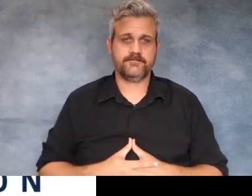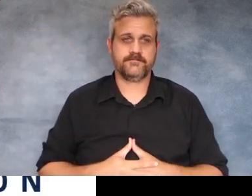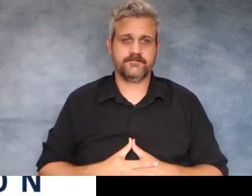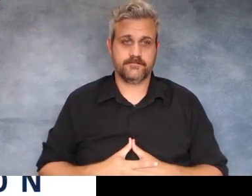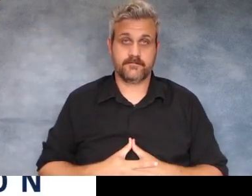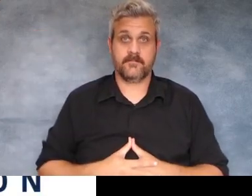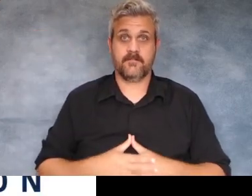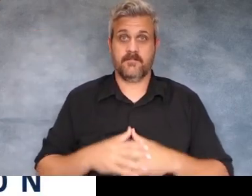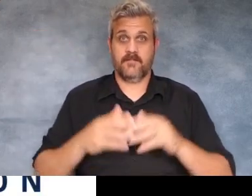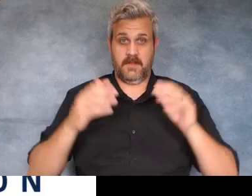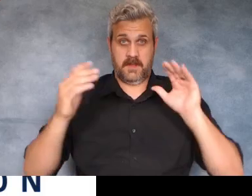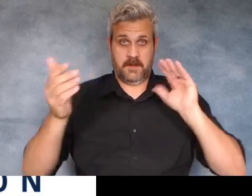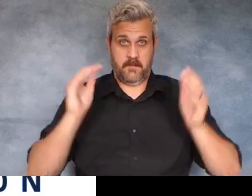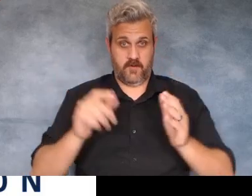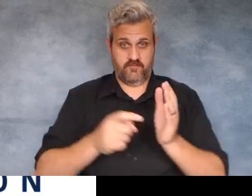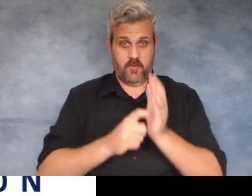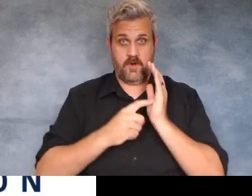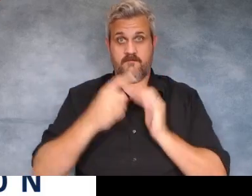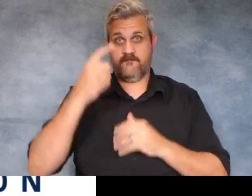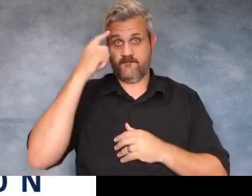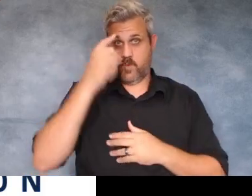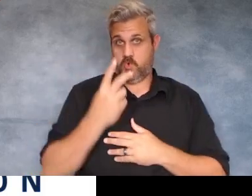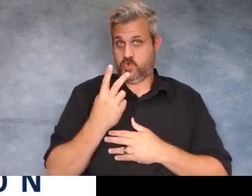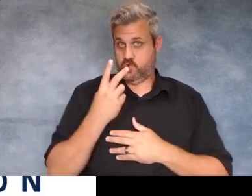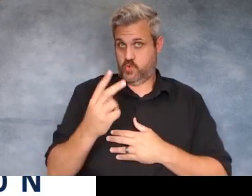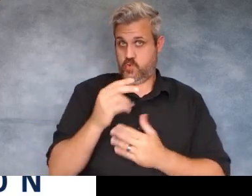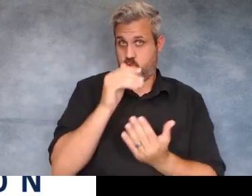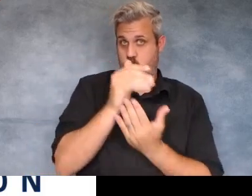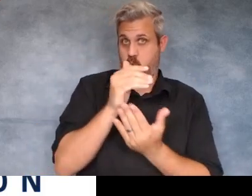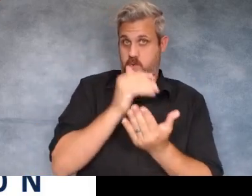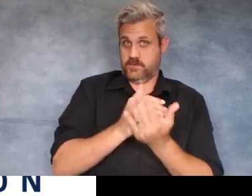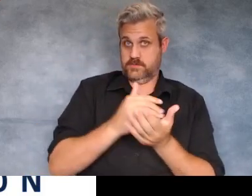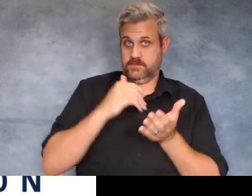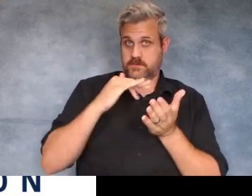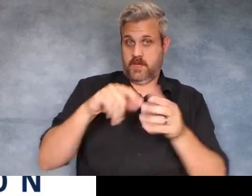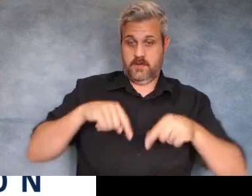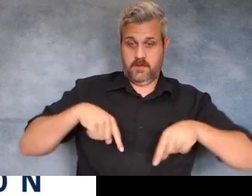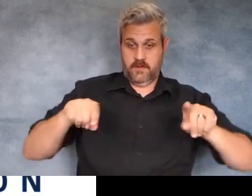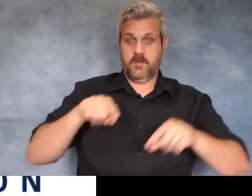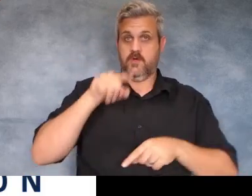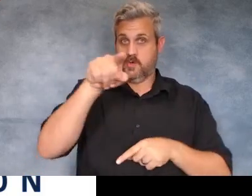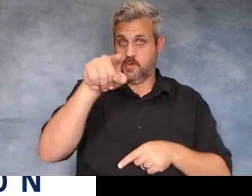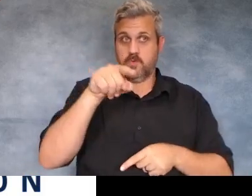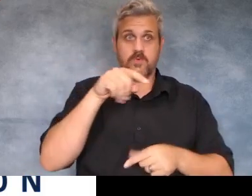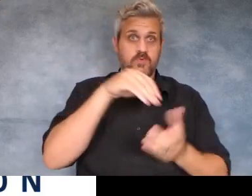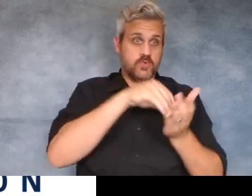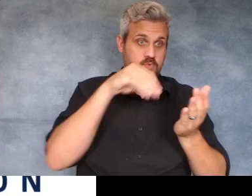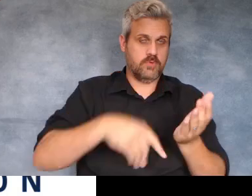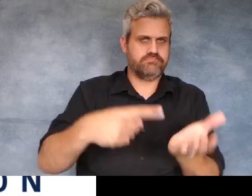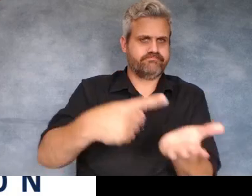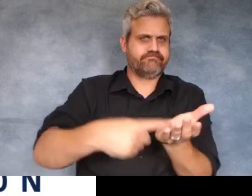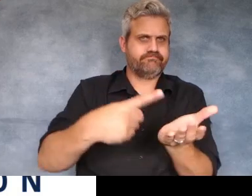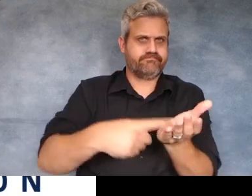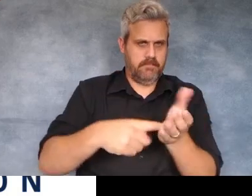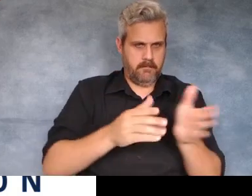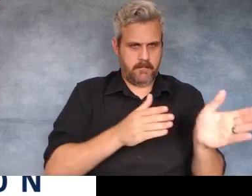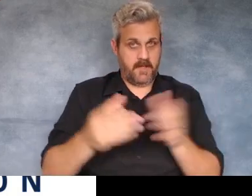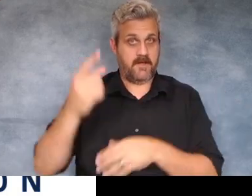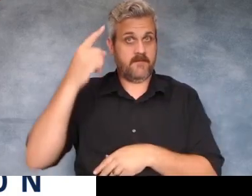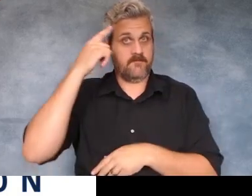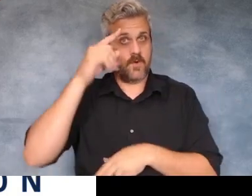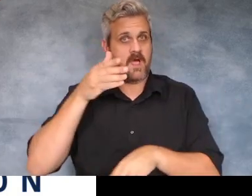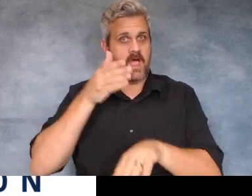After comparing the requirements for the two courses of studies, you and your student need to discuss your student's plan for after high